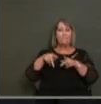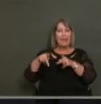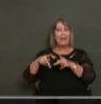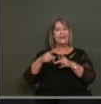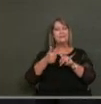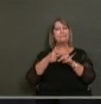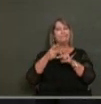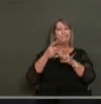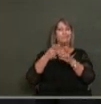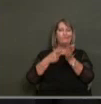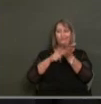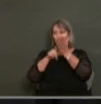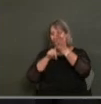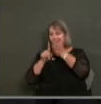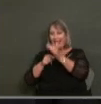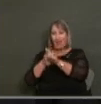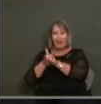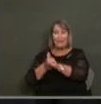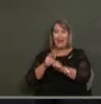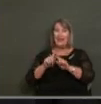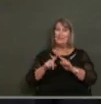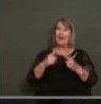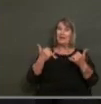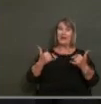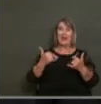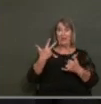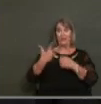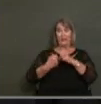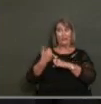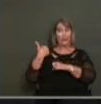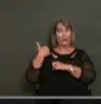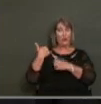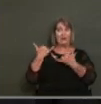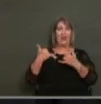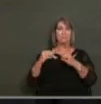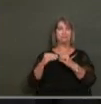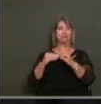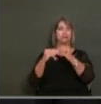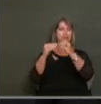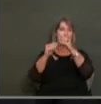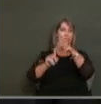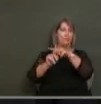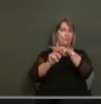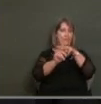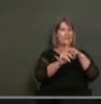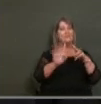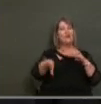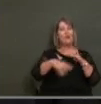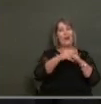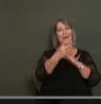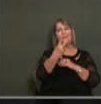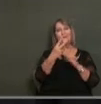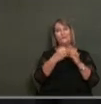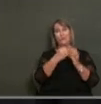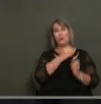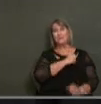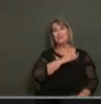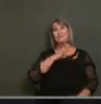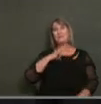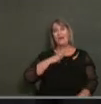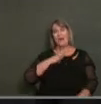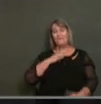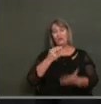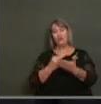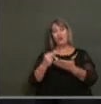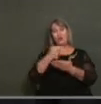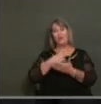But there's actually a lot more short-term rentals than there were 3 years ago. So we're going to add two more additional staff, not only to